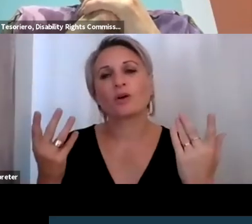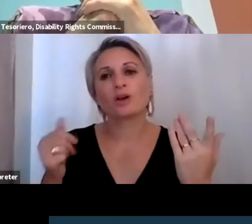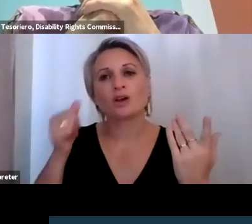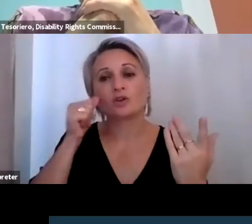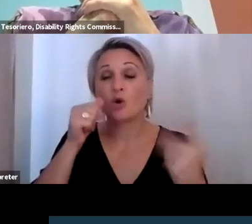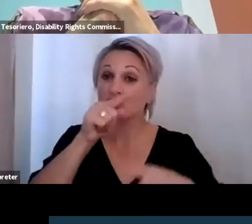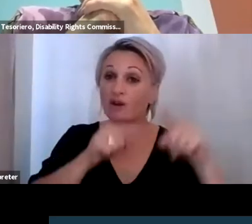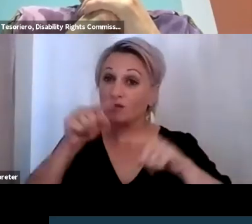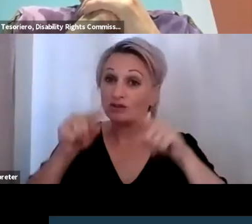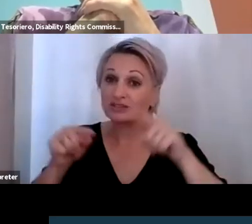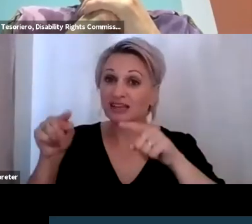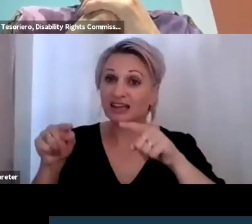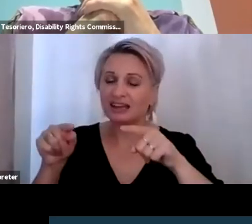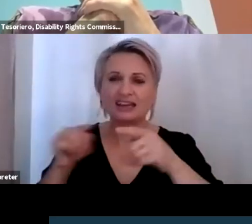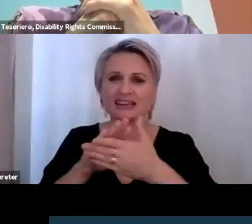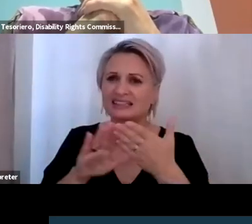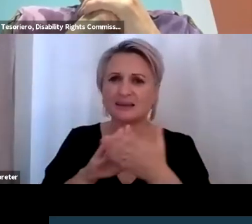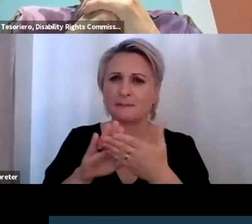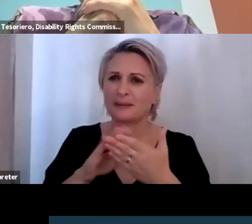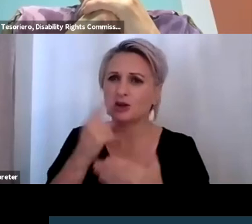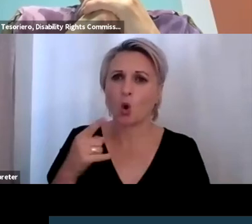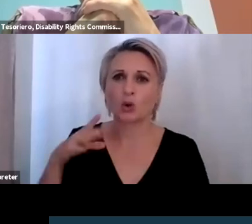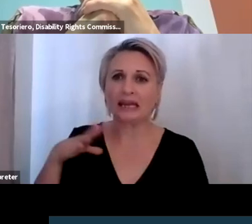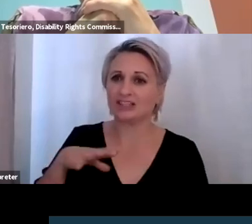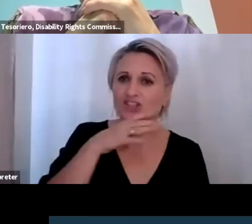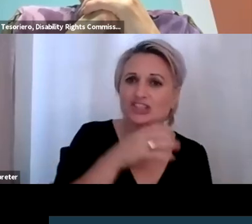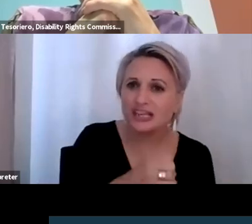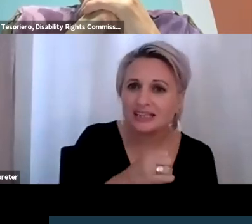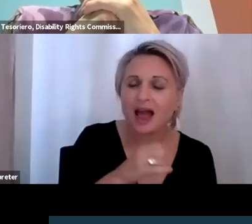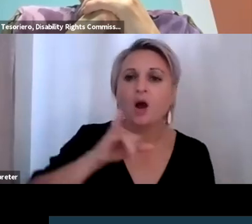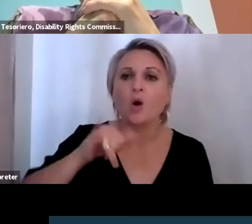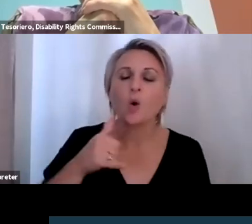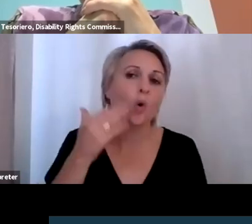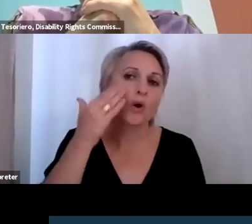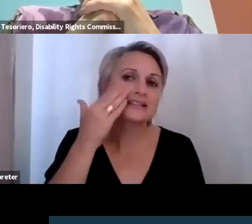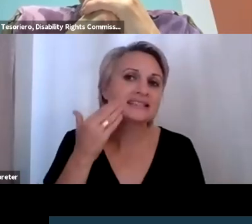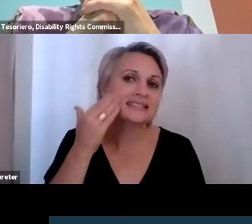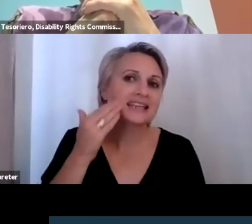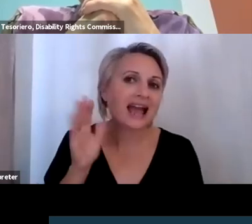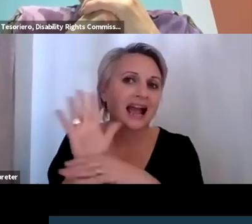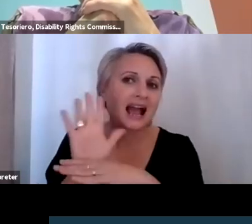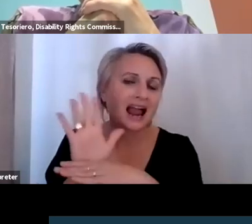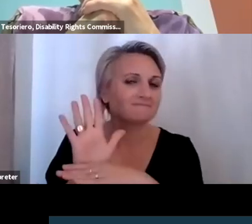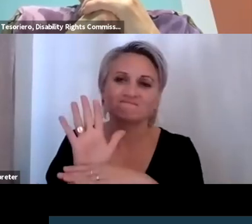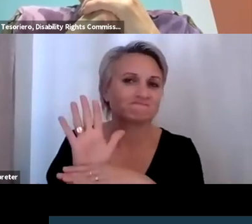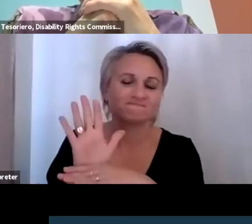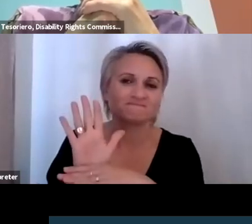diversity is not just gender and skin colour, but it's diversity of